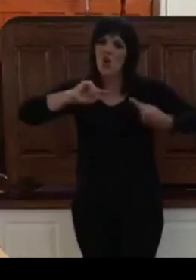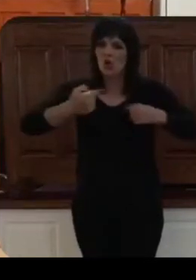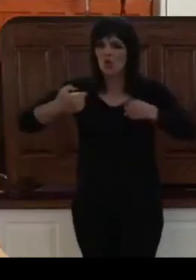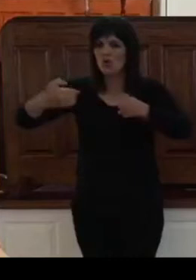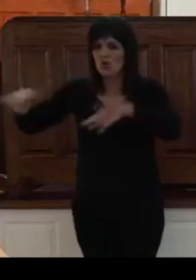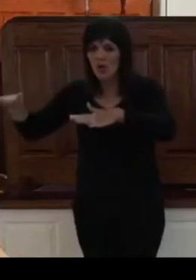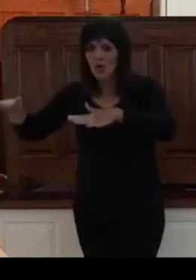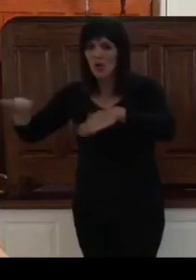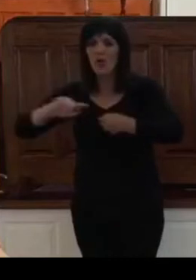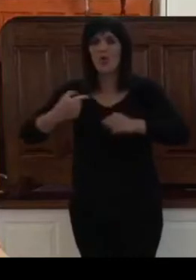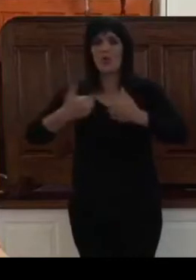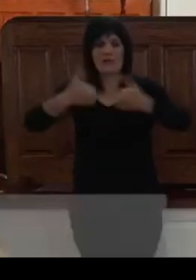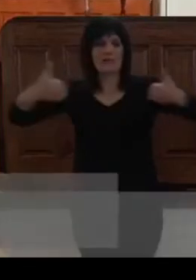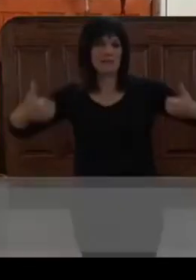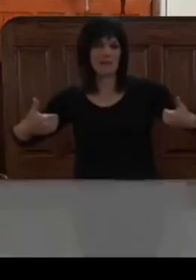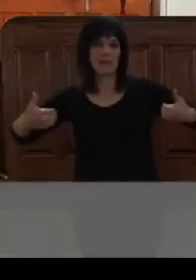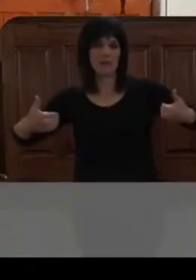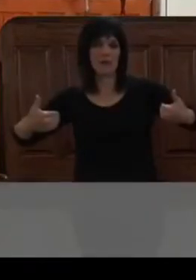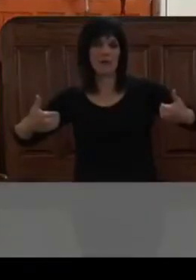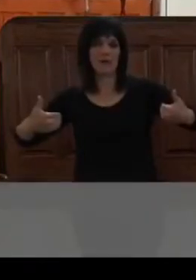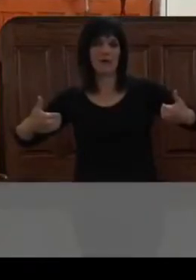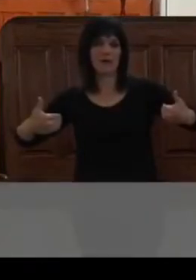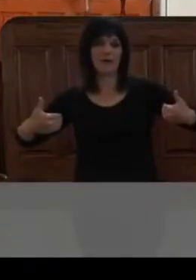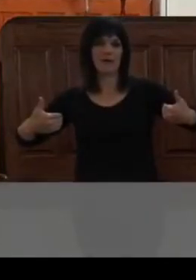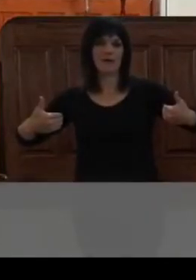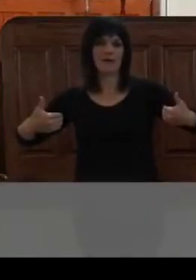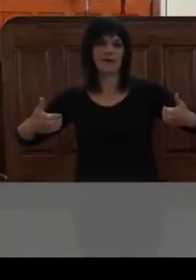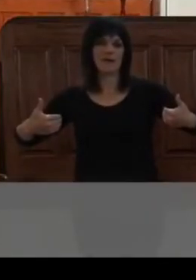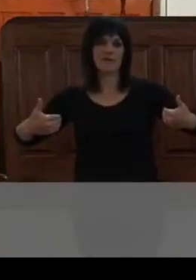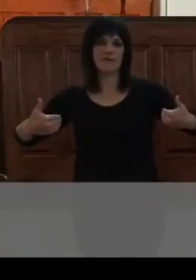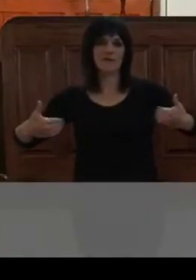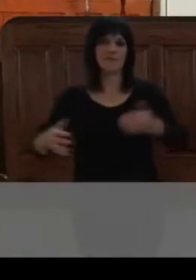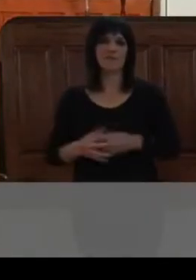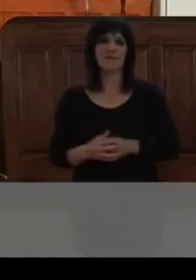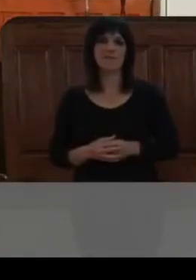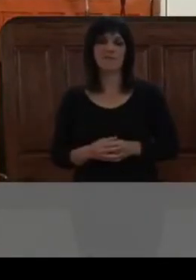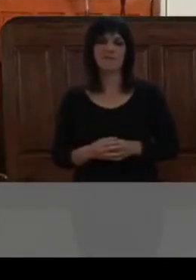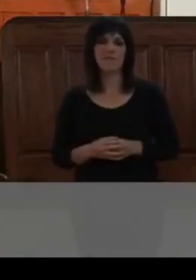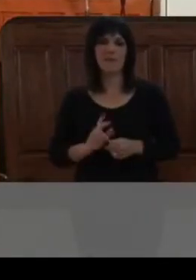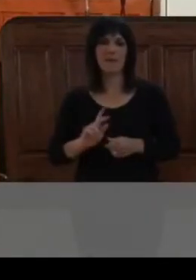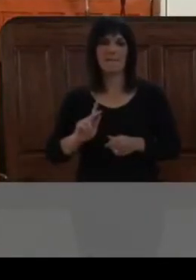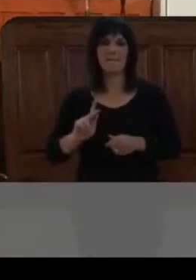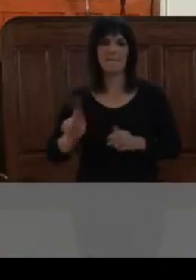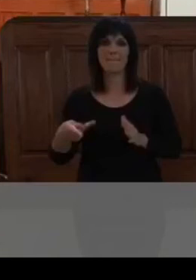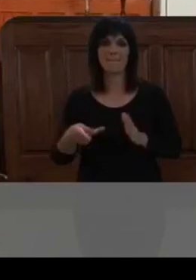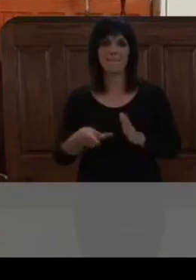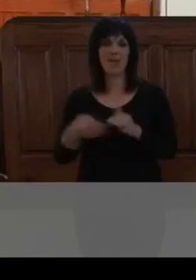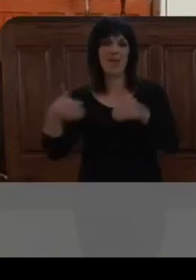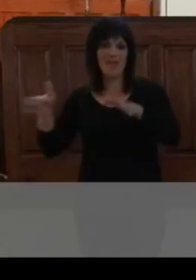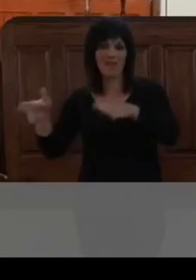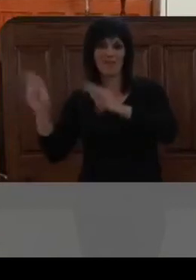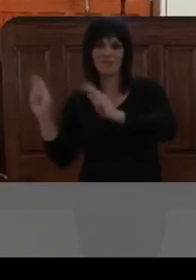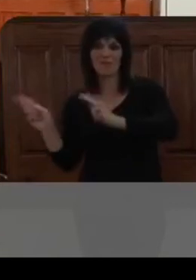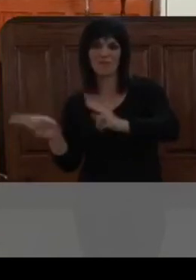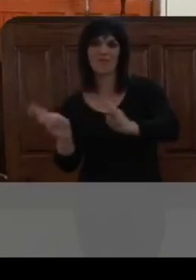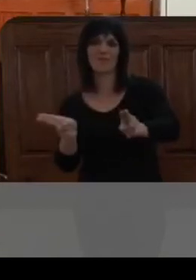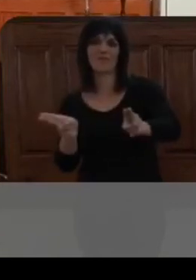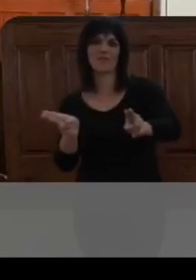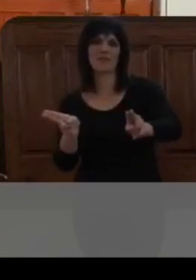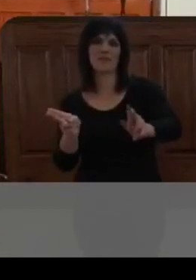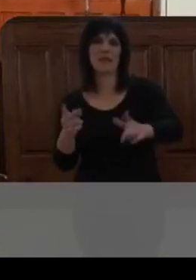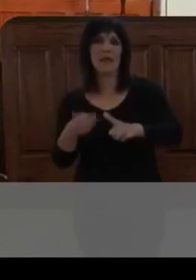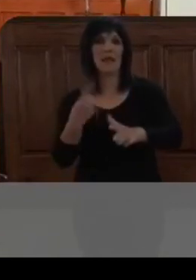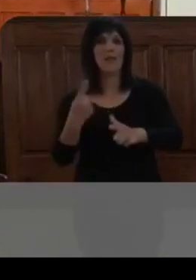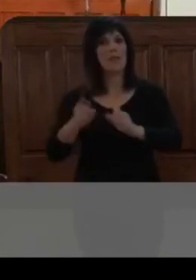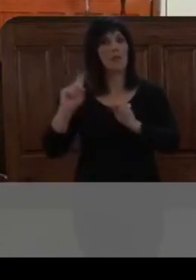apart. It hurt him to leave them, and it hurt him to be kept apart. Paul left Thessalonica in a hurry. Then he went